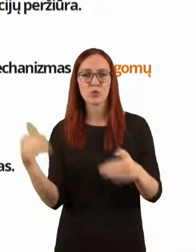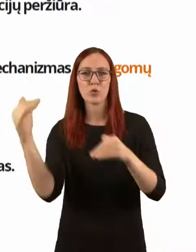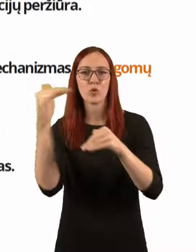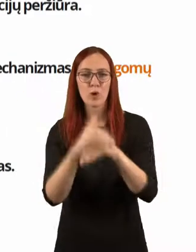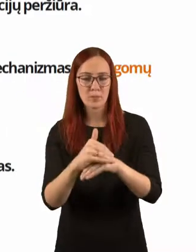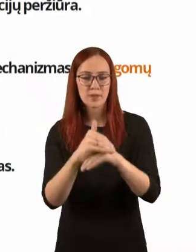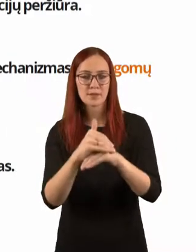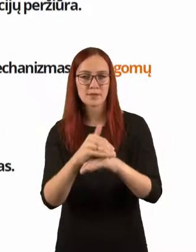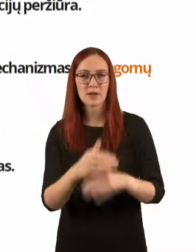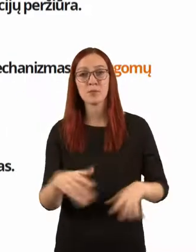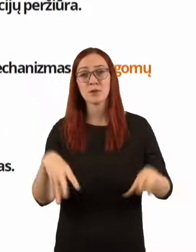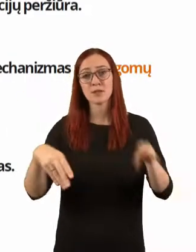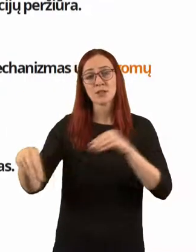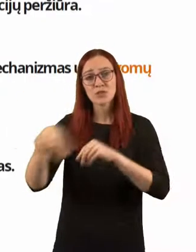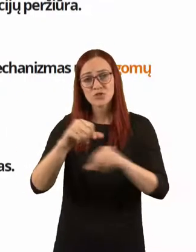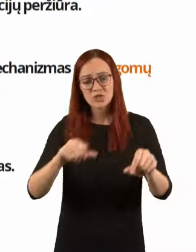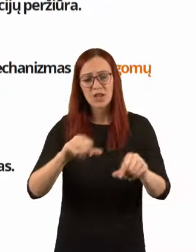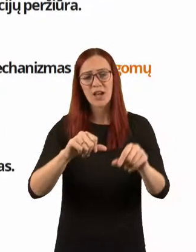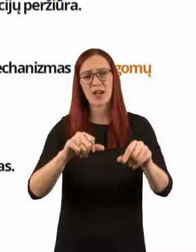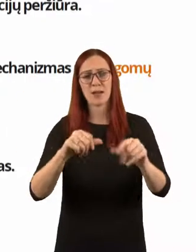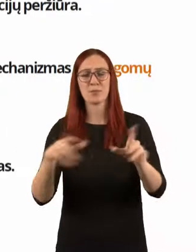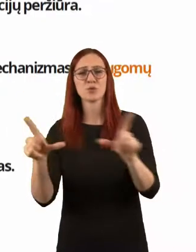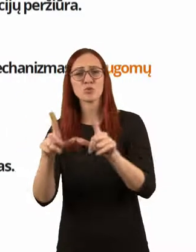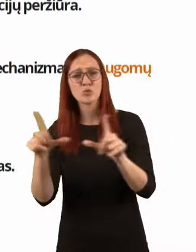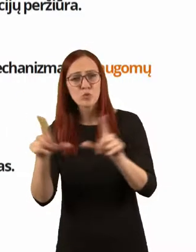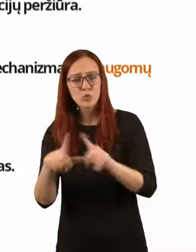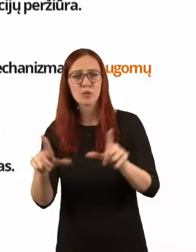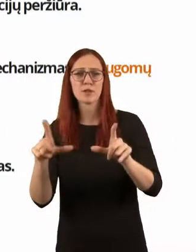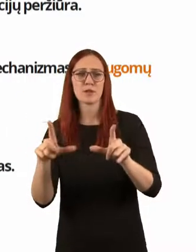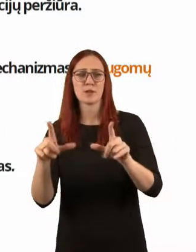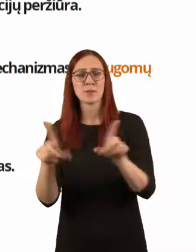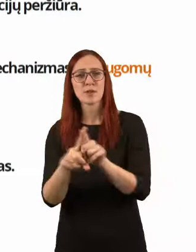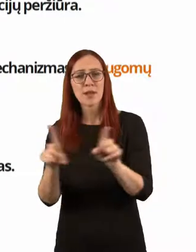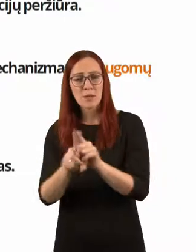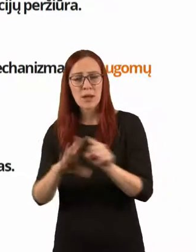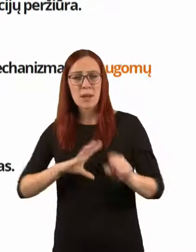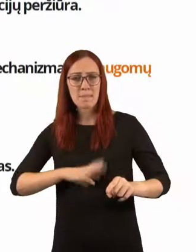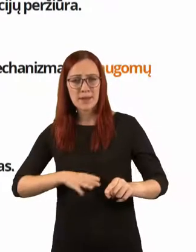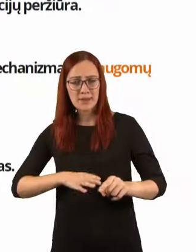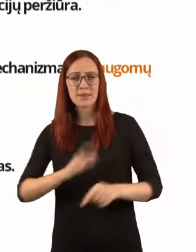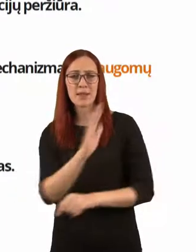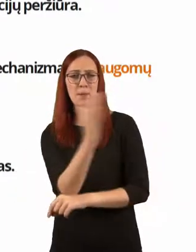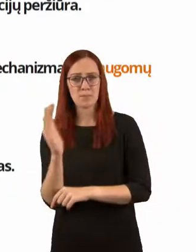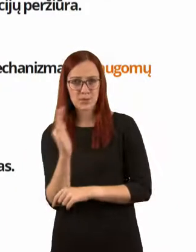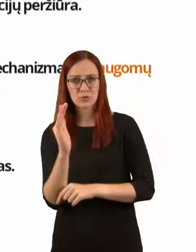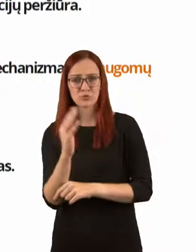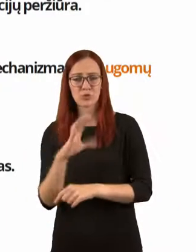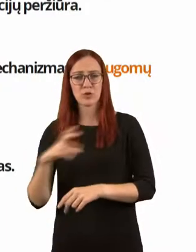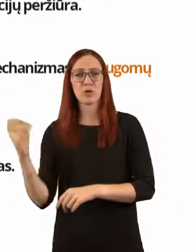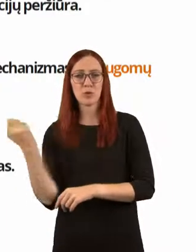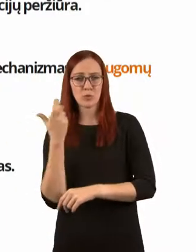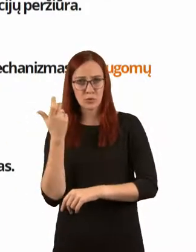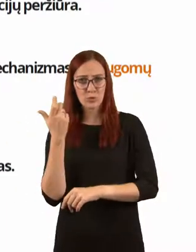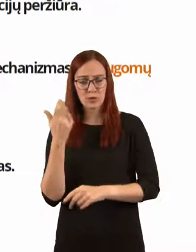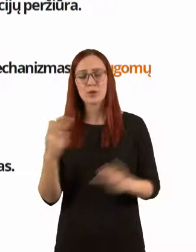protected territories and 35% of forests. And